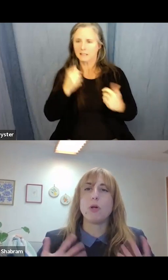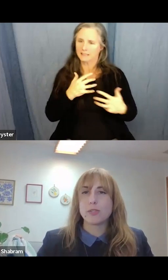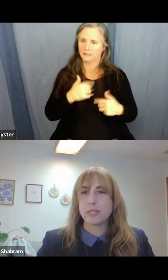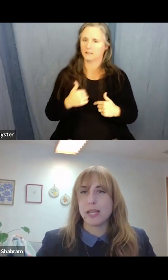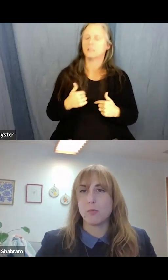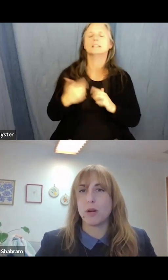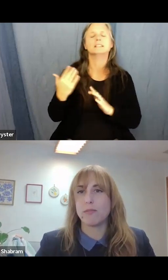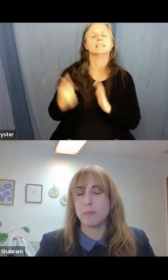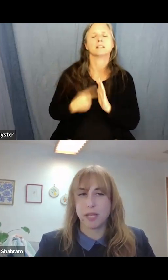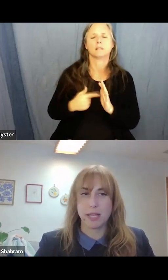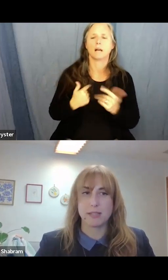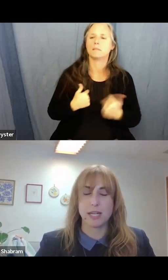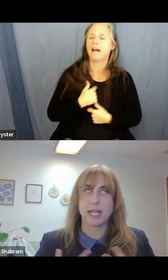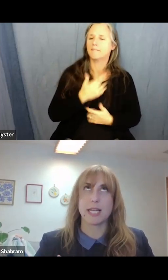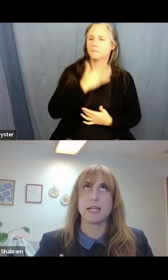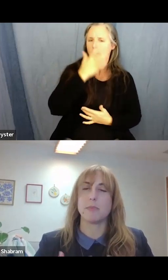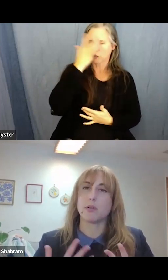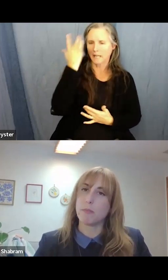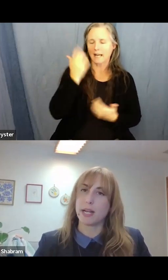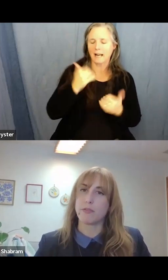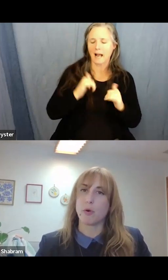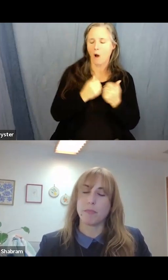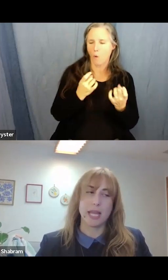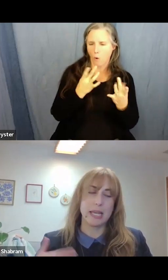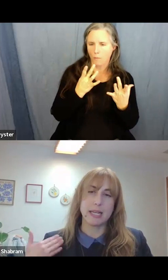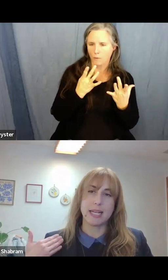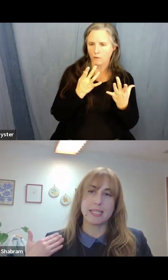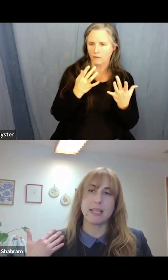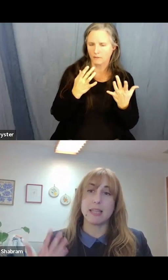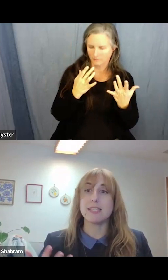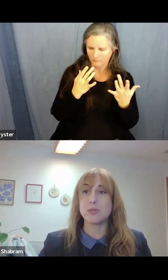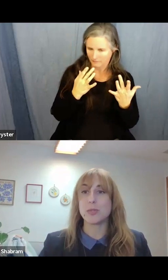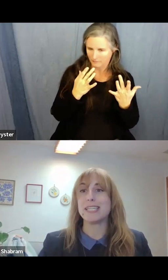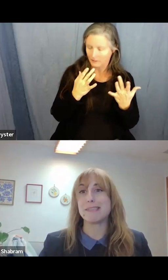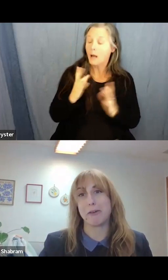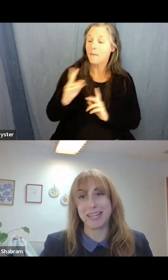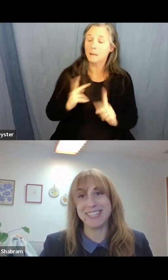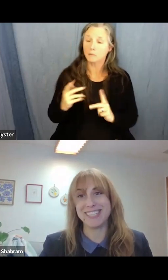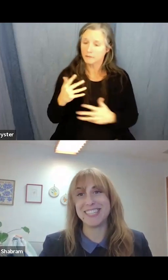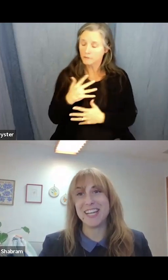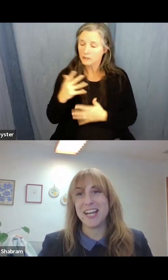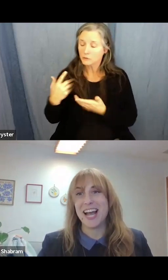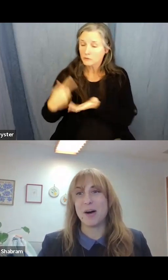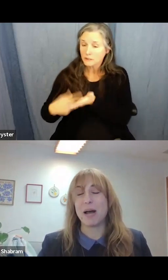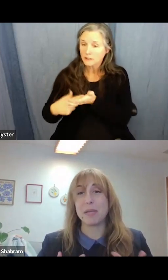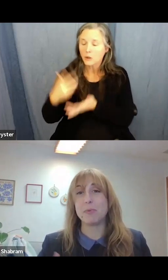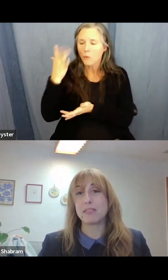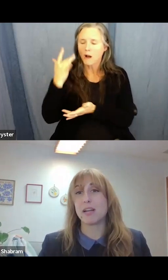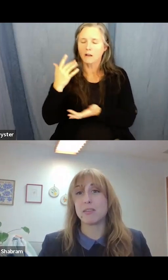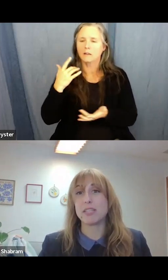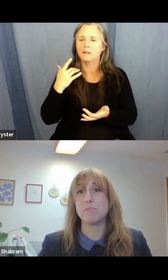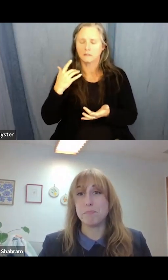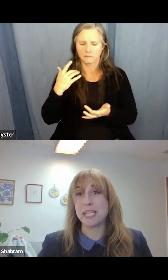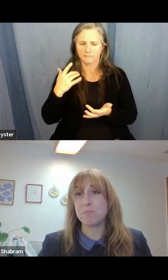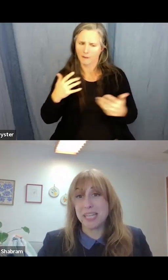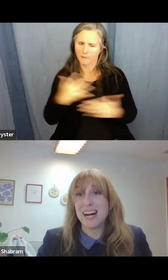I will also say that one of the big things that, again, has been a reminder for me is that this is really scary. And people get